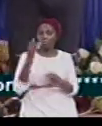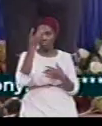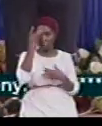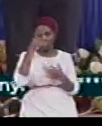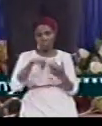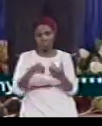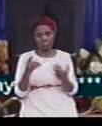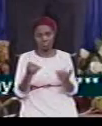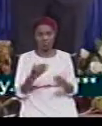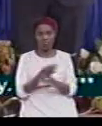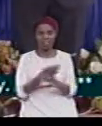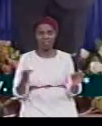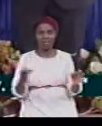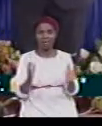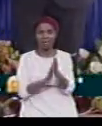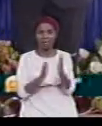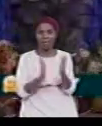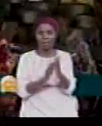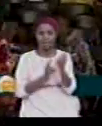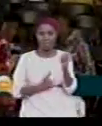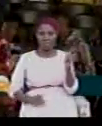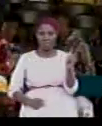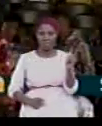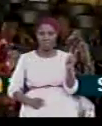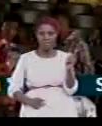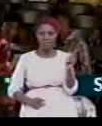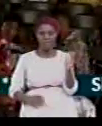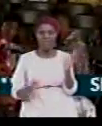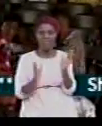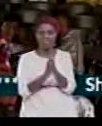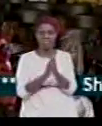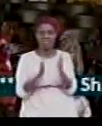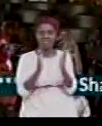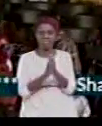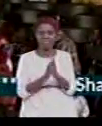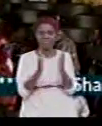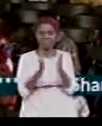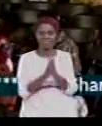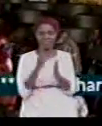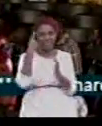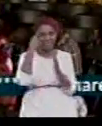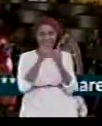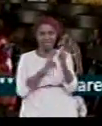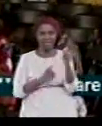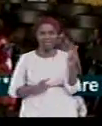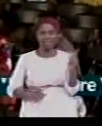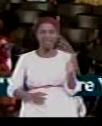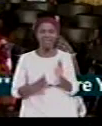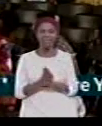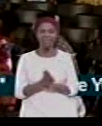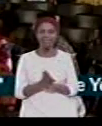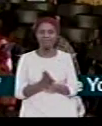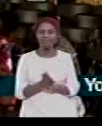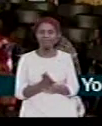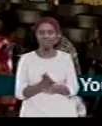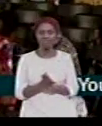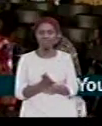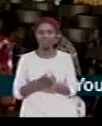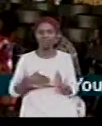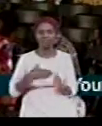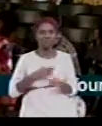Now. Praise the Lord. Put your hands together for the Lord. Please don't go. Wait for